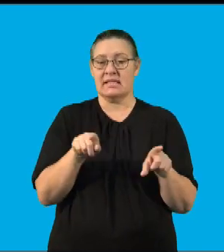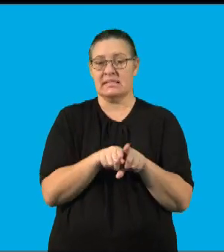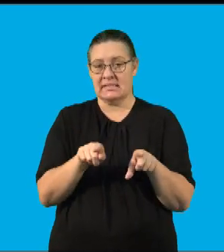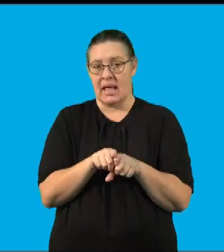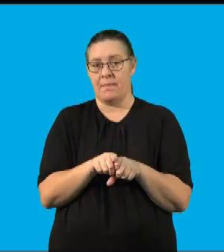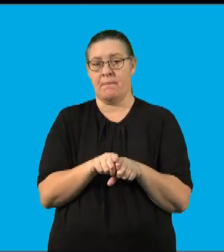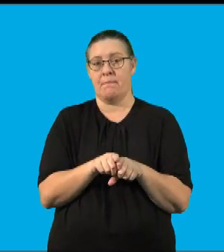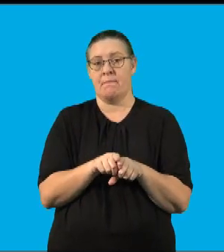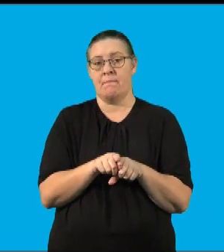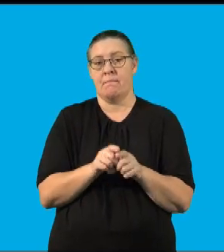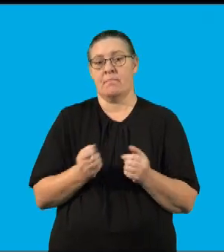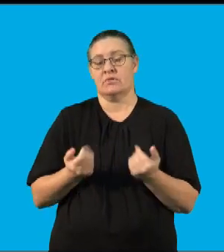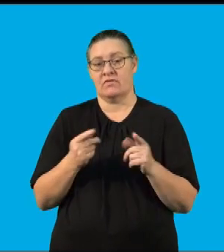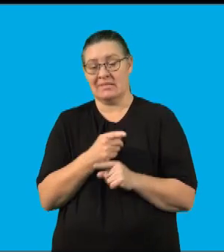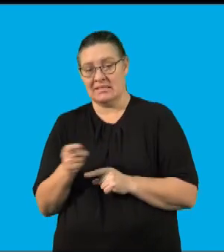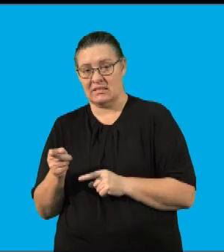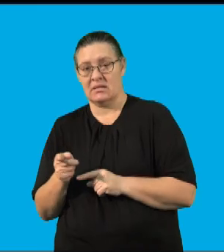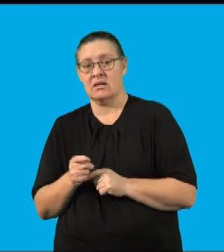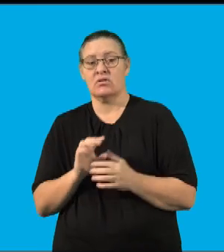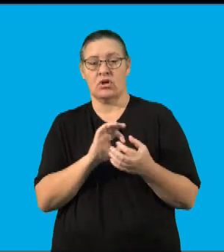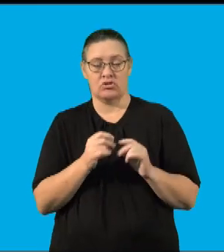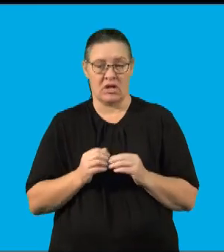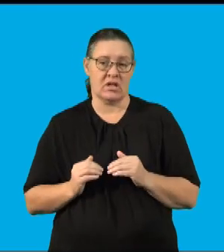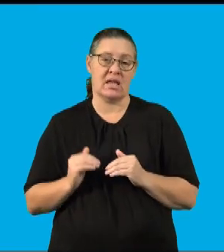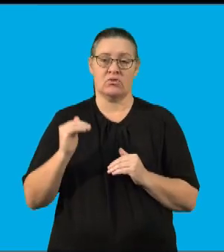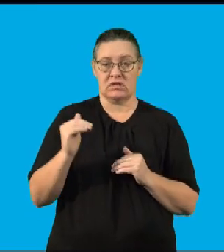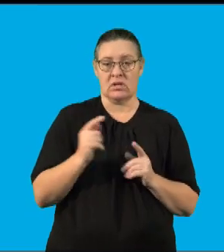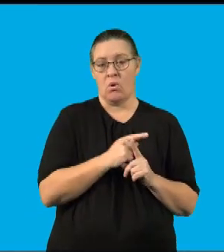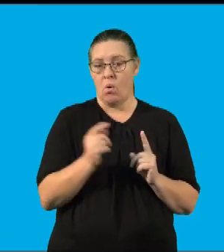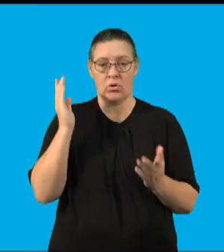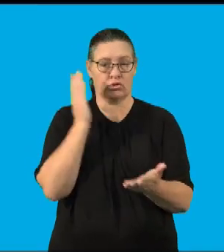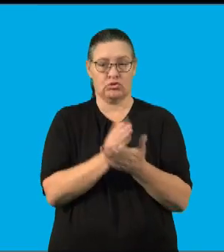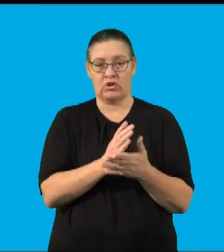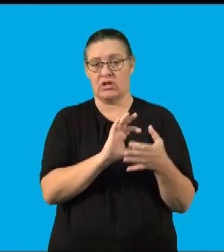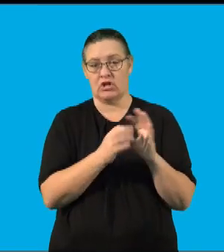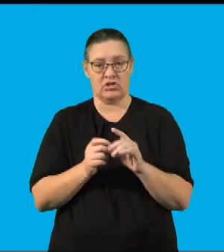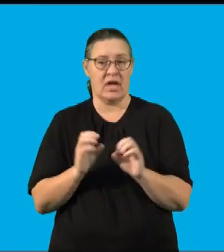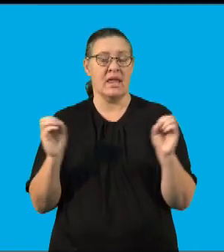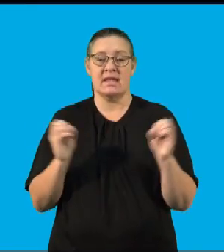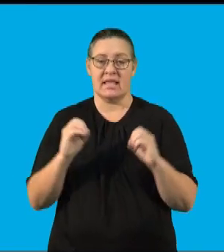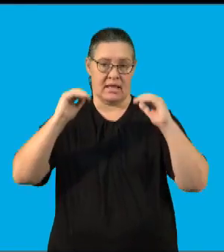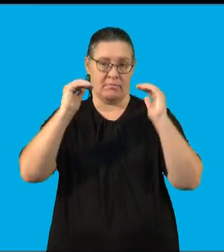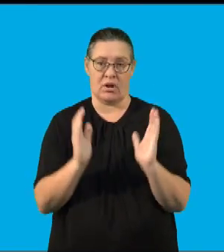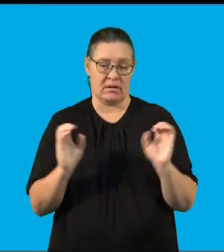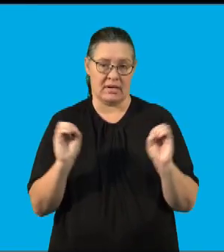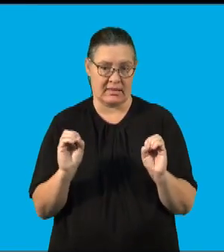they are within the same homologous series, we are looking at the chain length. It is increasing. All of them are straight chains because none of them is